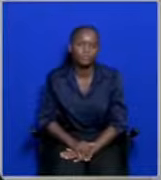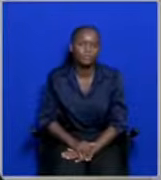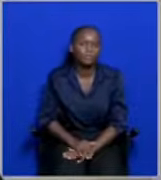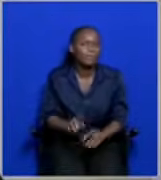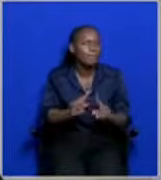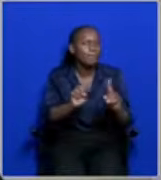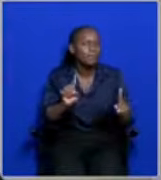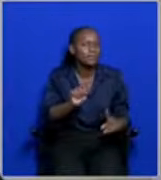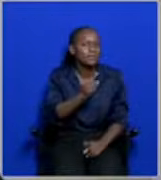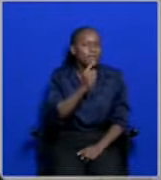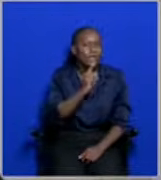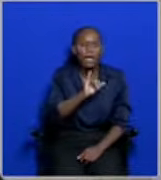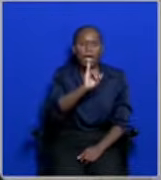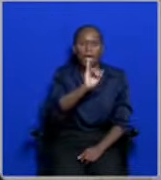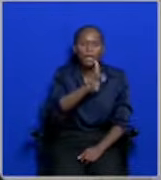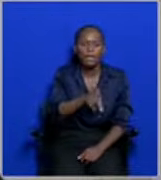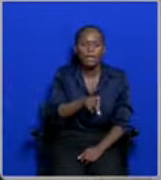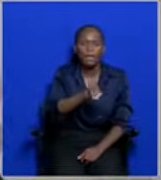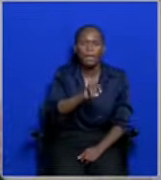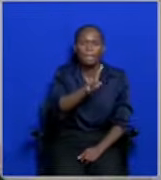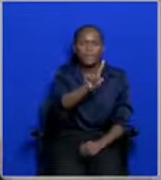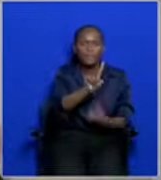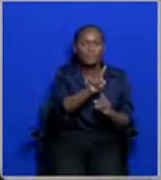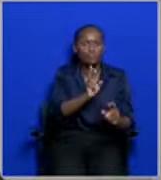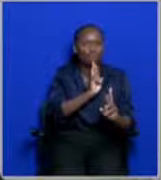EMPD to initiate the